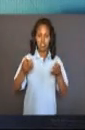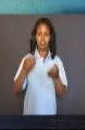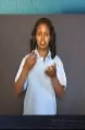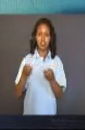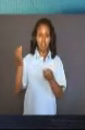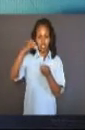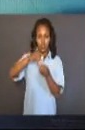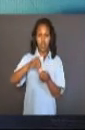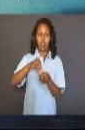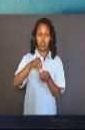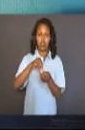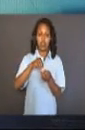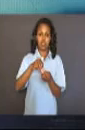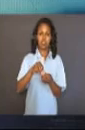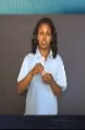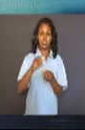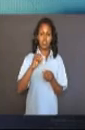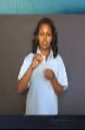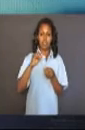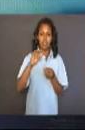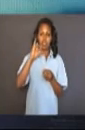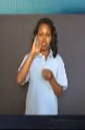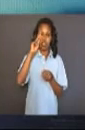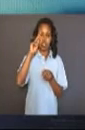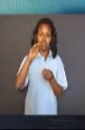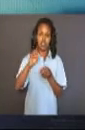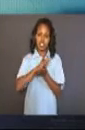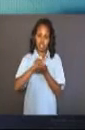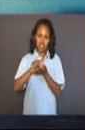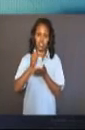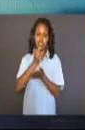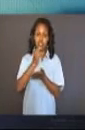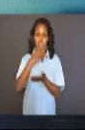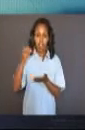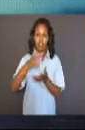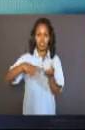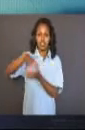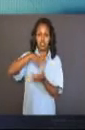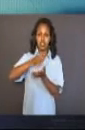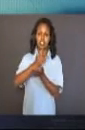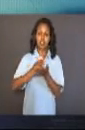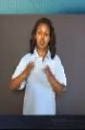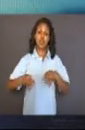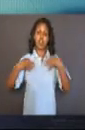as well as intrinsic and extrinsic